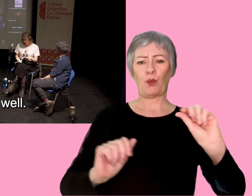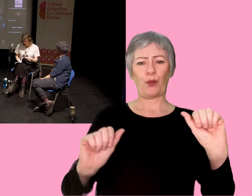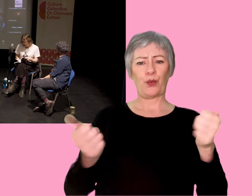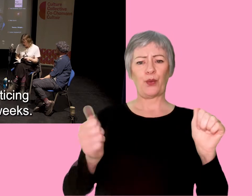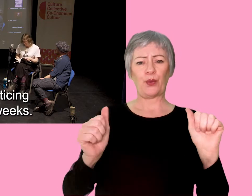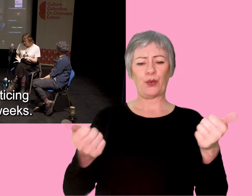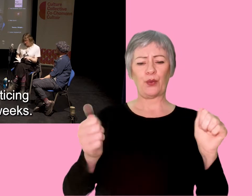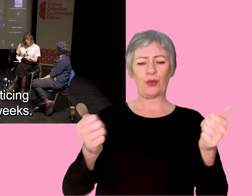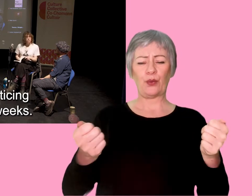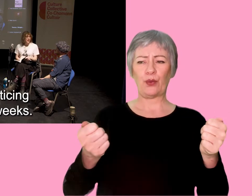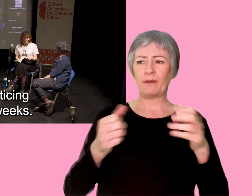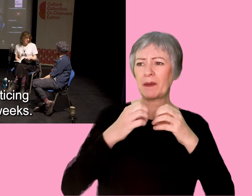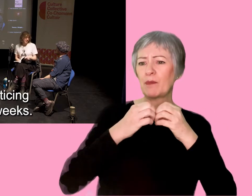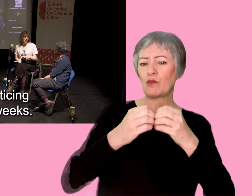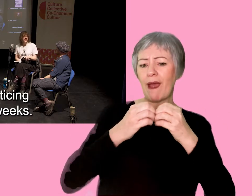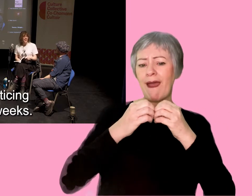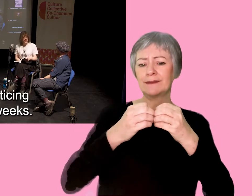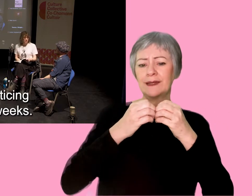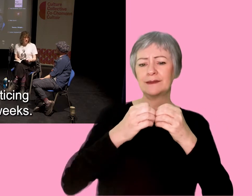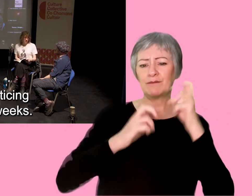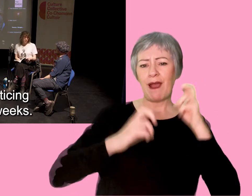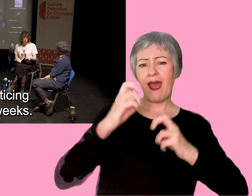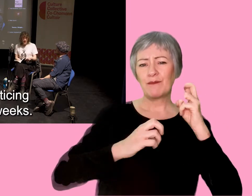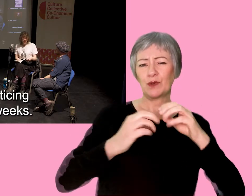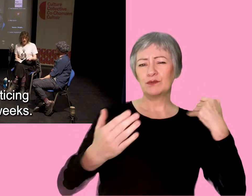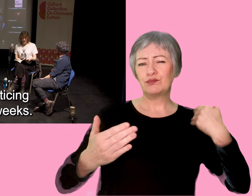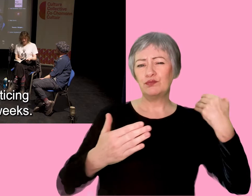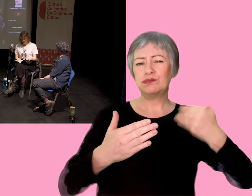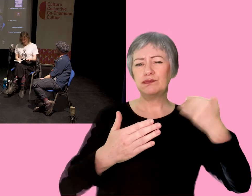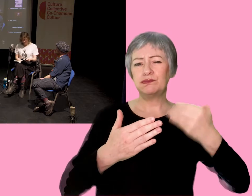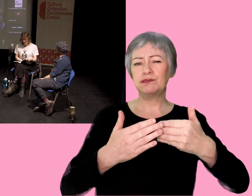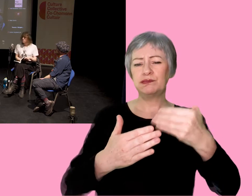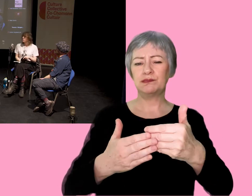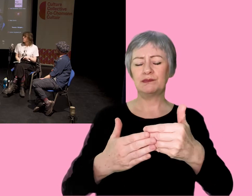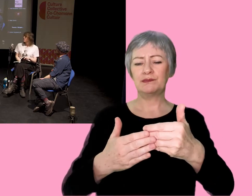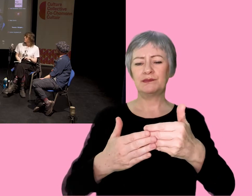Wheel. She has been practising her arguments for weeks.